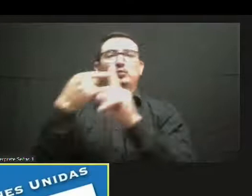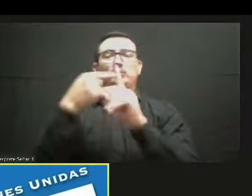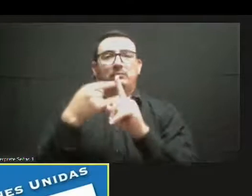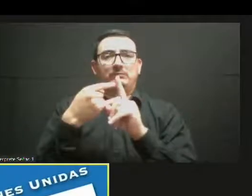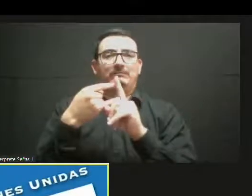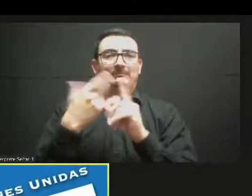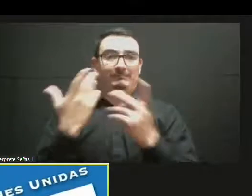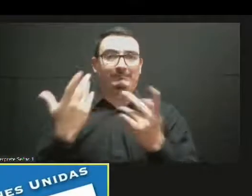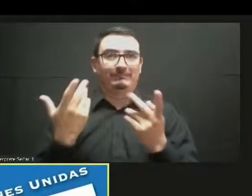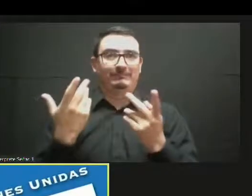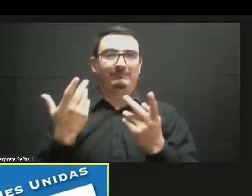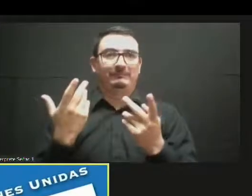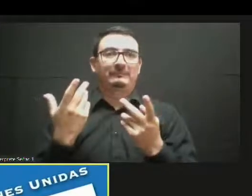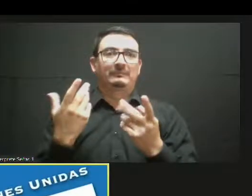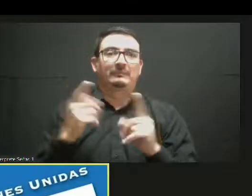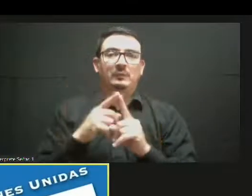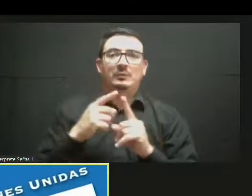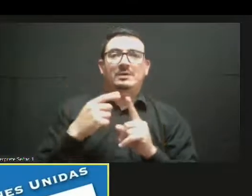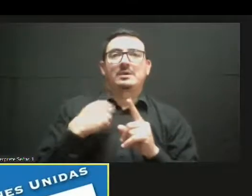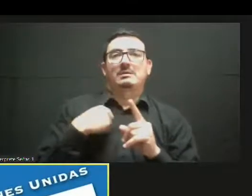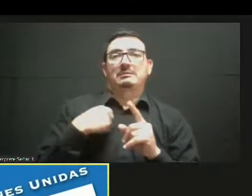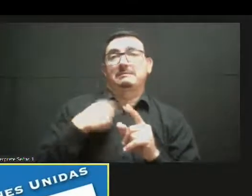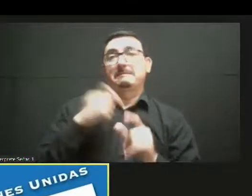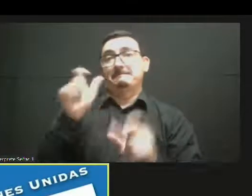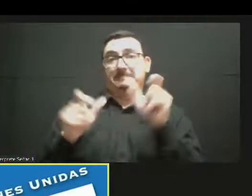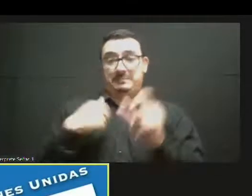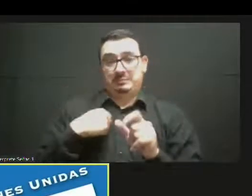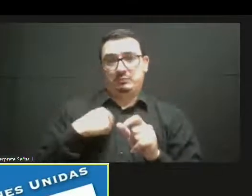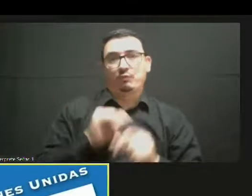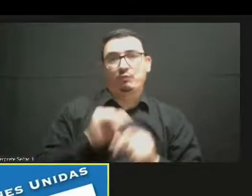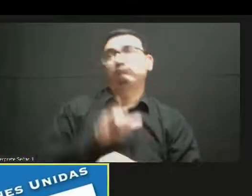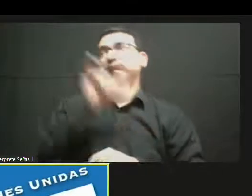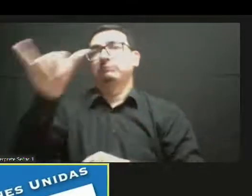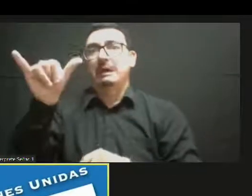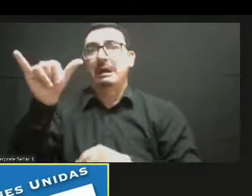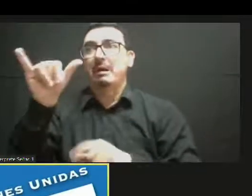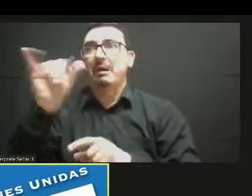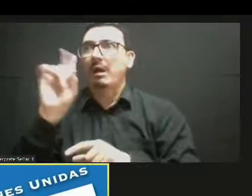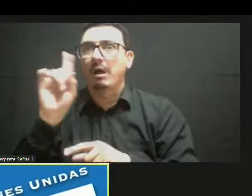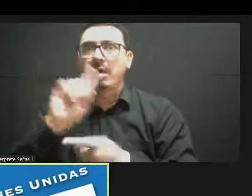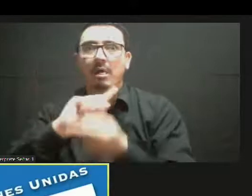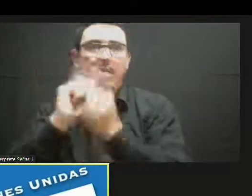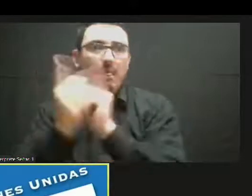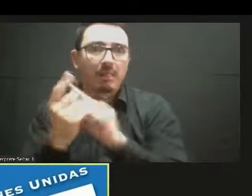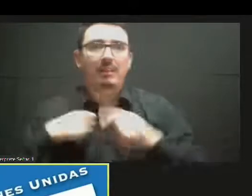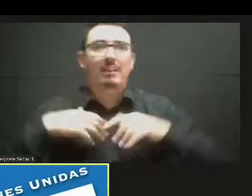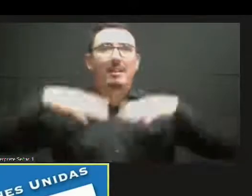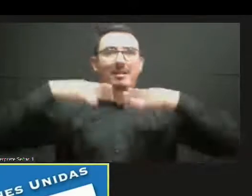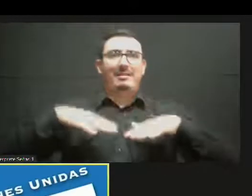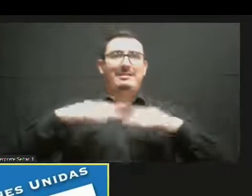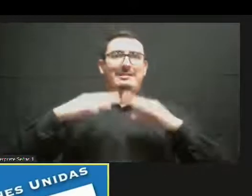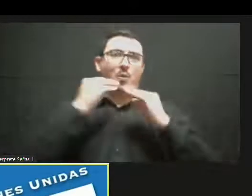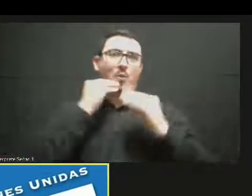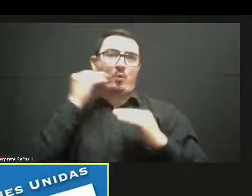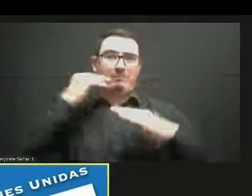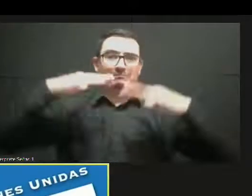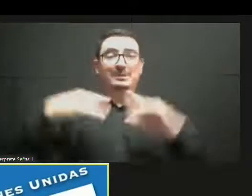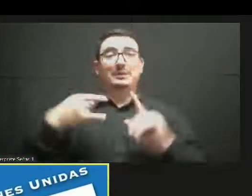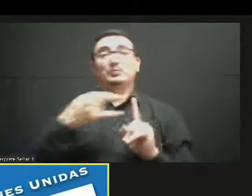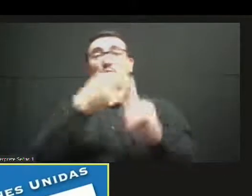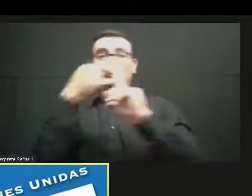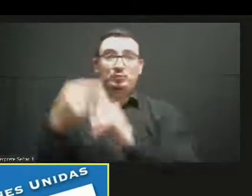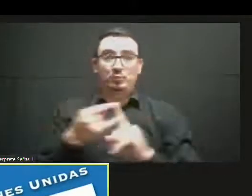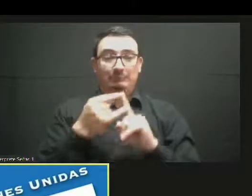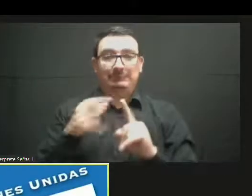the very important opportunities of both skilled and unskilled workers in the services sector is a very